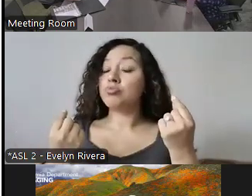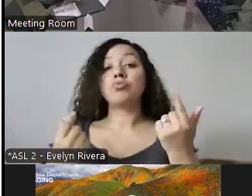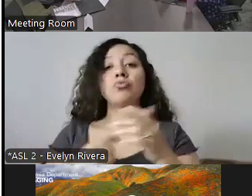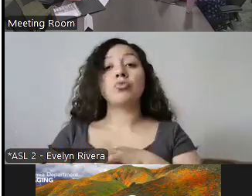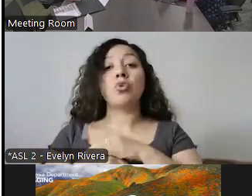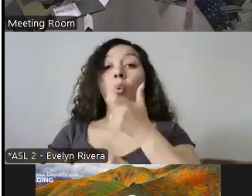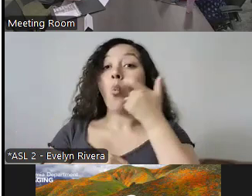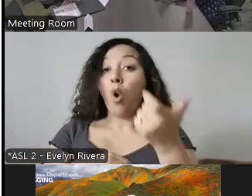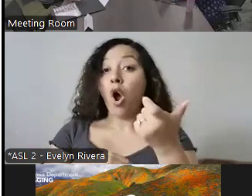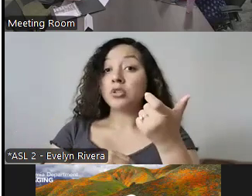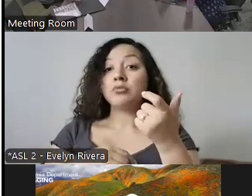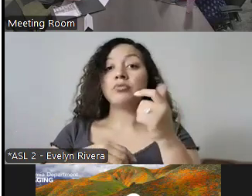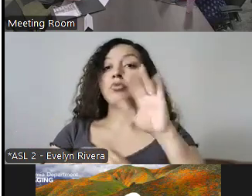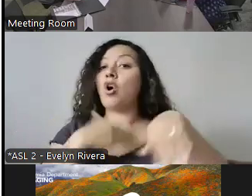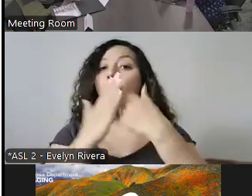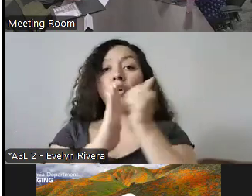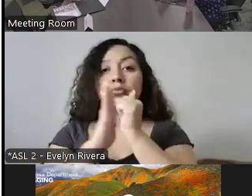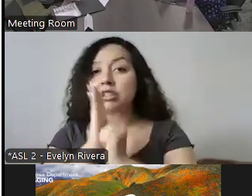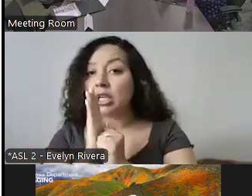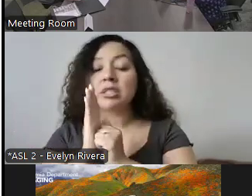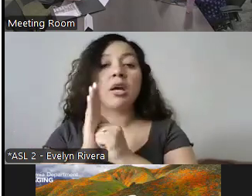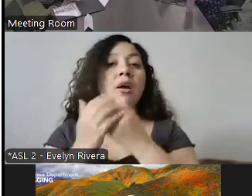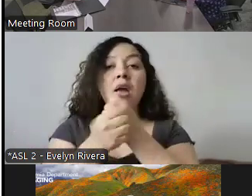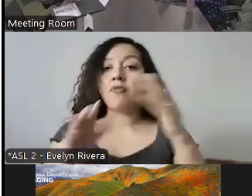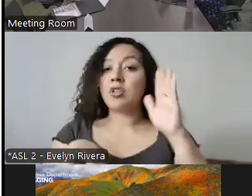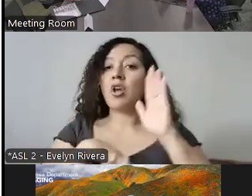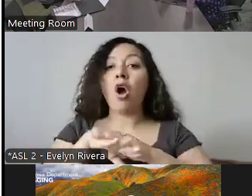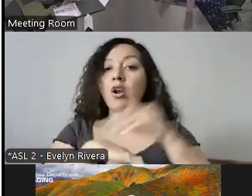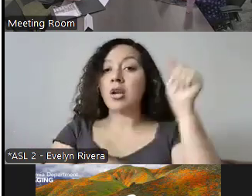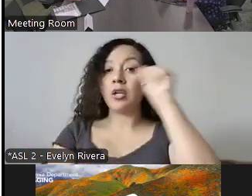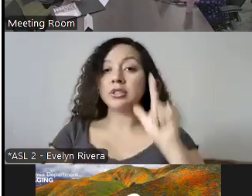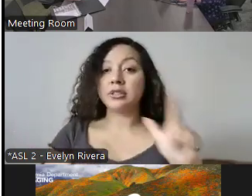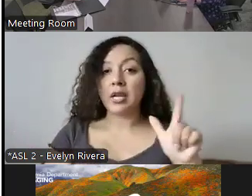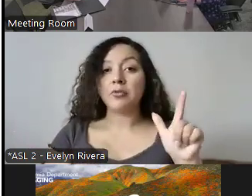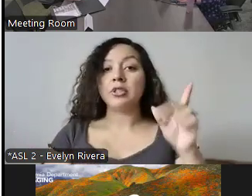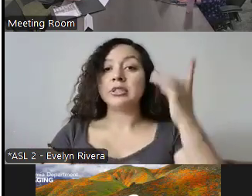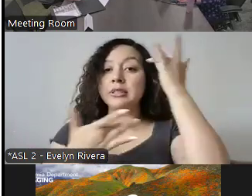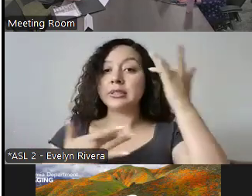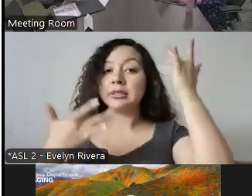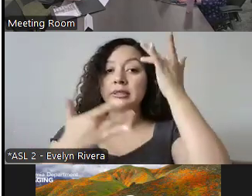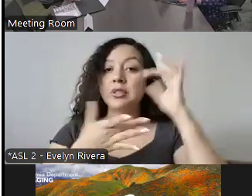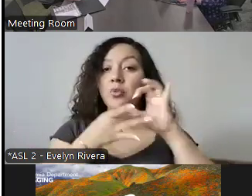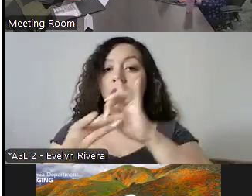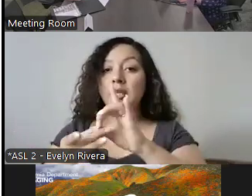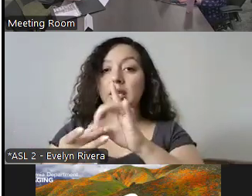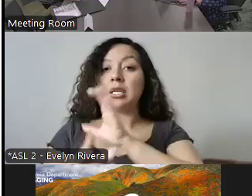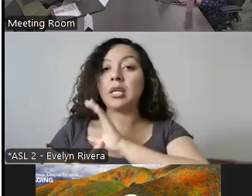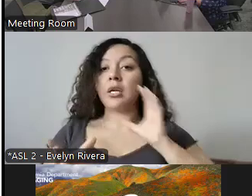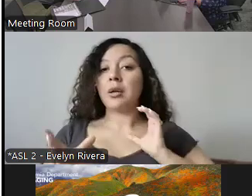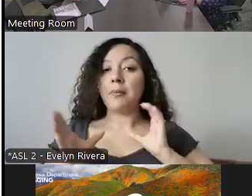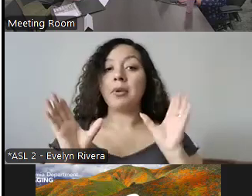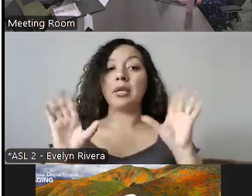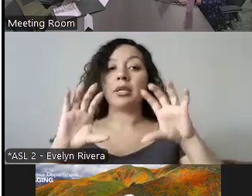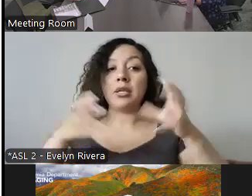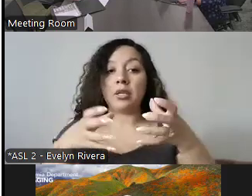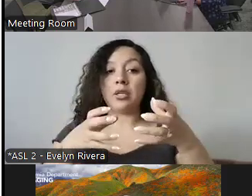slides, recording agenda, etc., on the Alzheimer's Disease and Related Conditions Advisory Committee webpage, which is on the